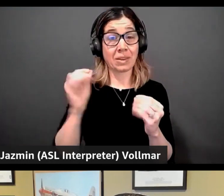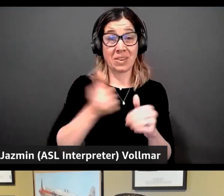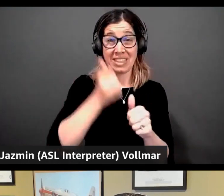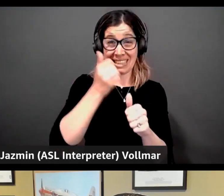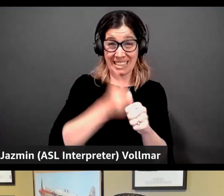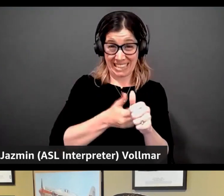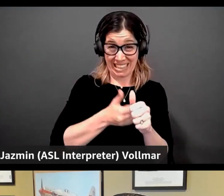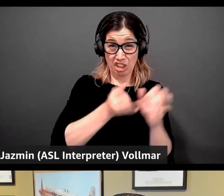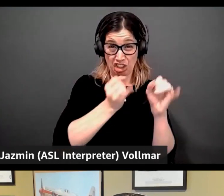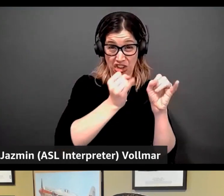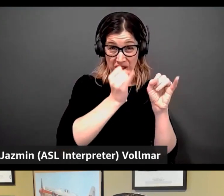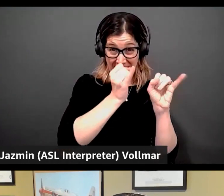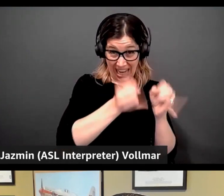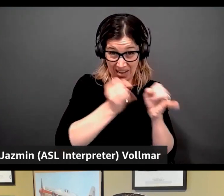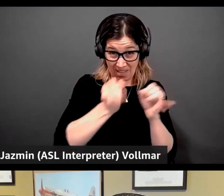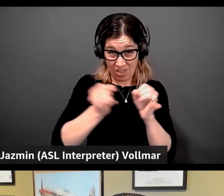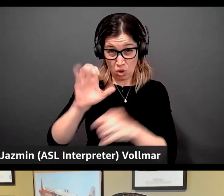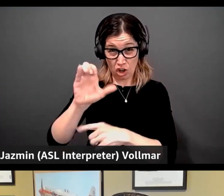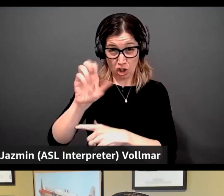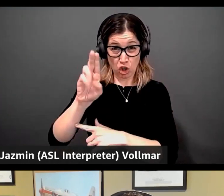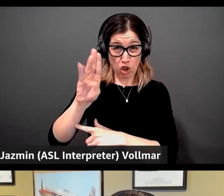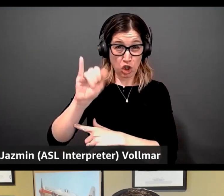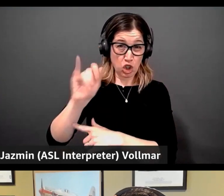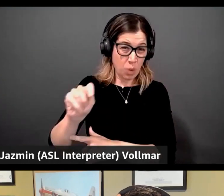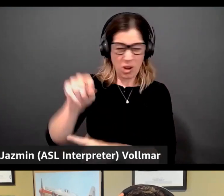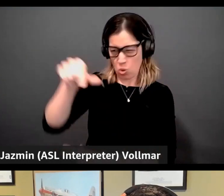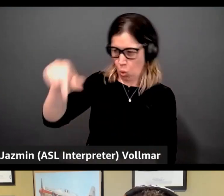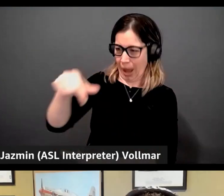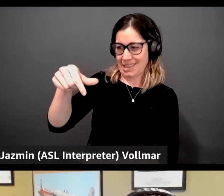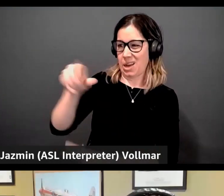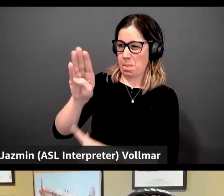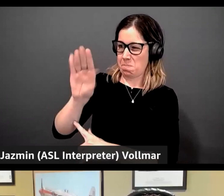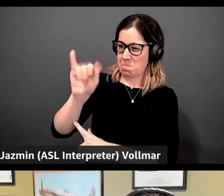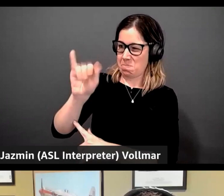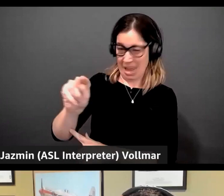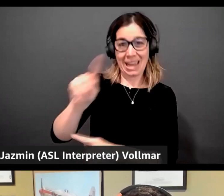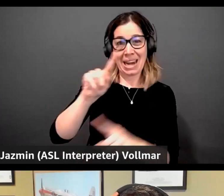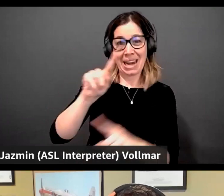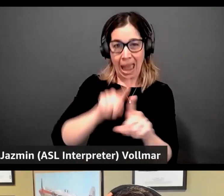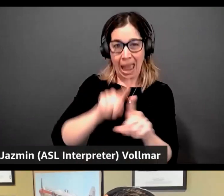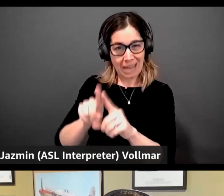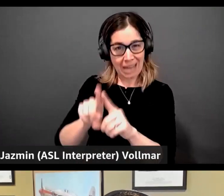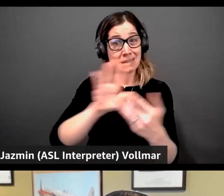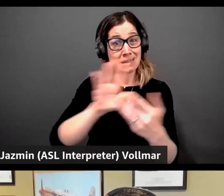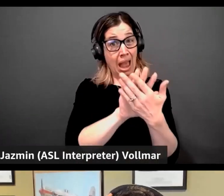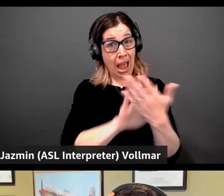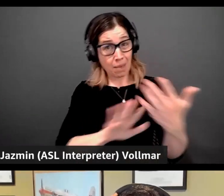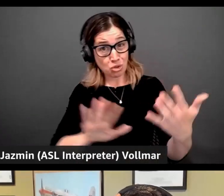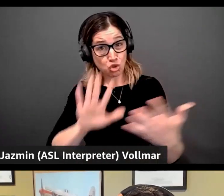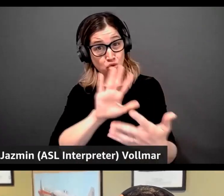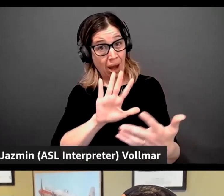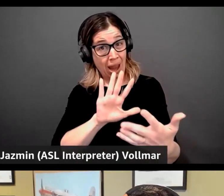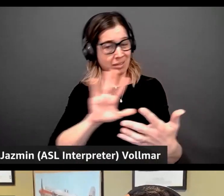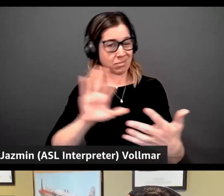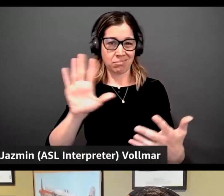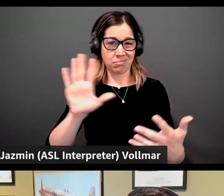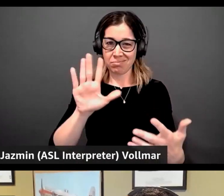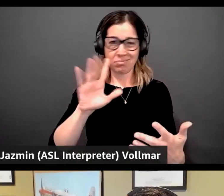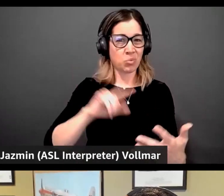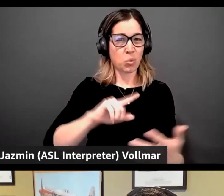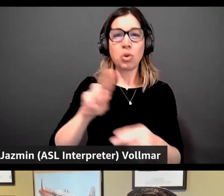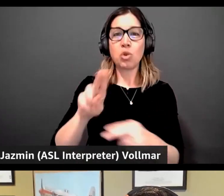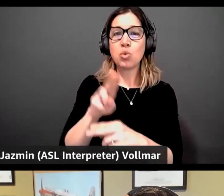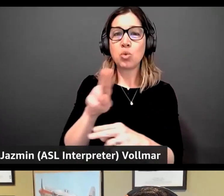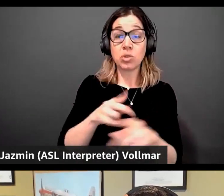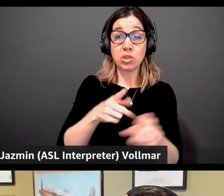individual qubit, quantum bit, as a kind of an abstract idea, we use the control